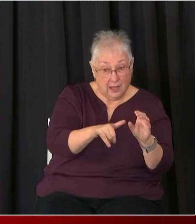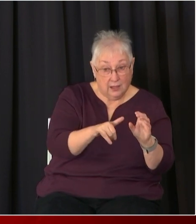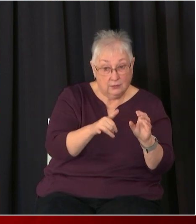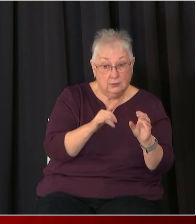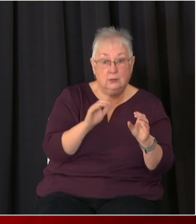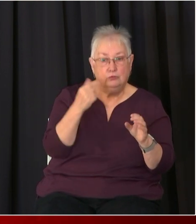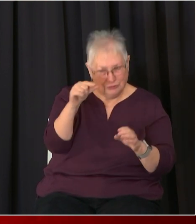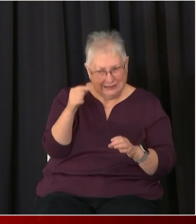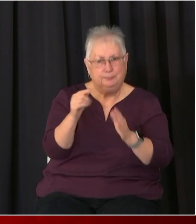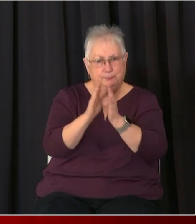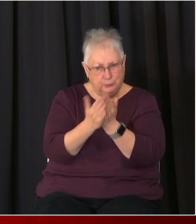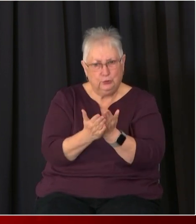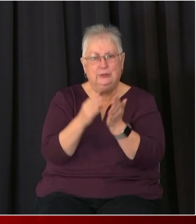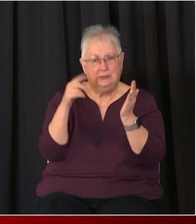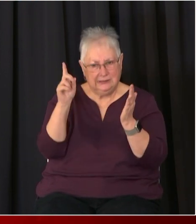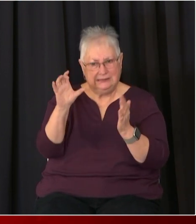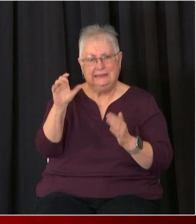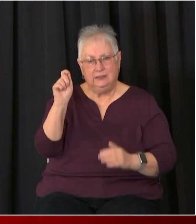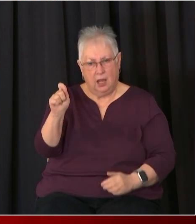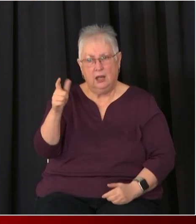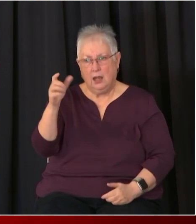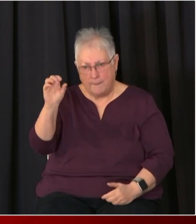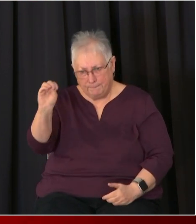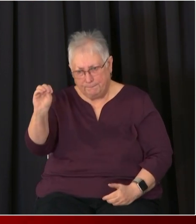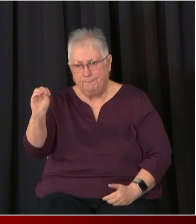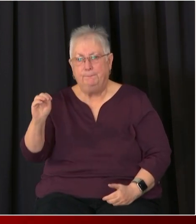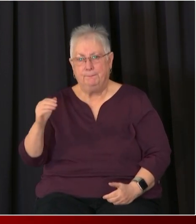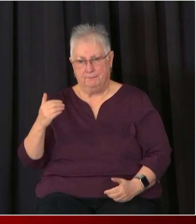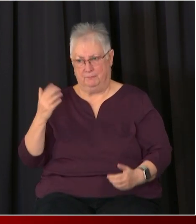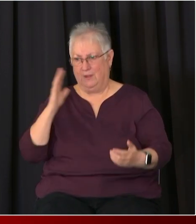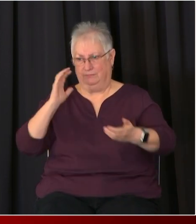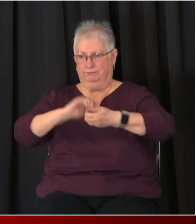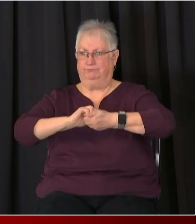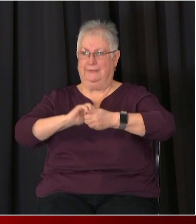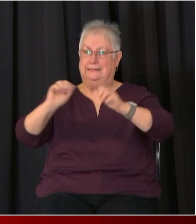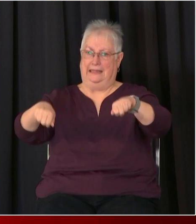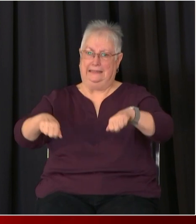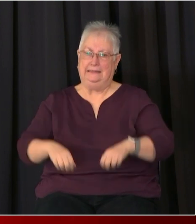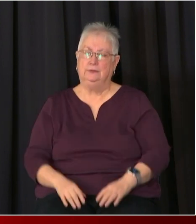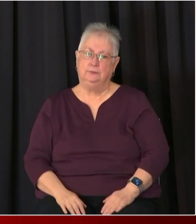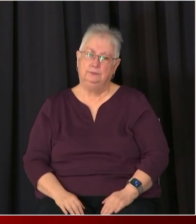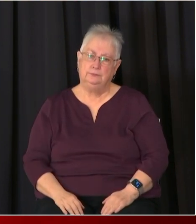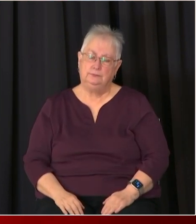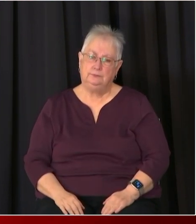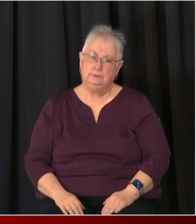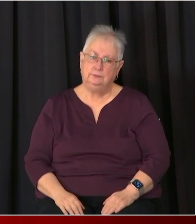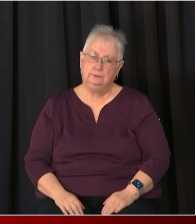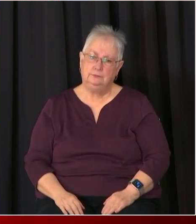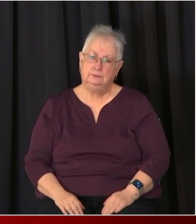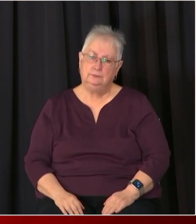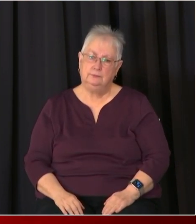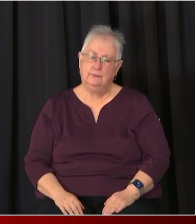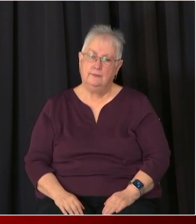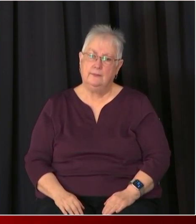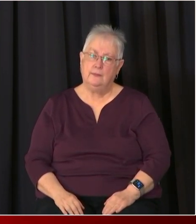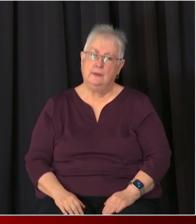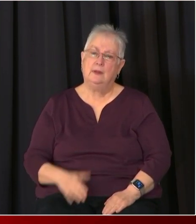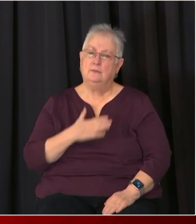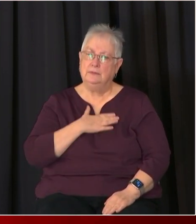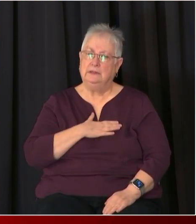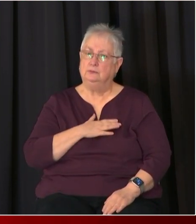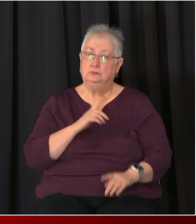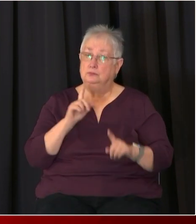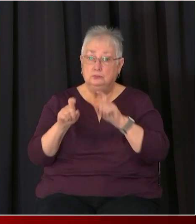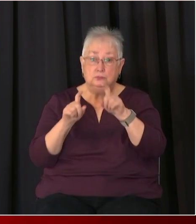greenbook.dc.com. So with that, we are pleased to answer your questions. I'm joined by